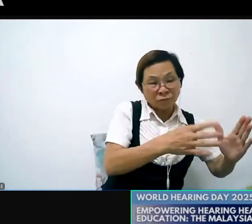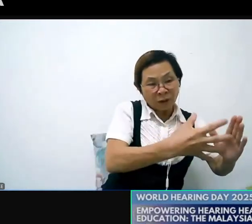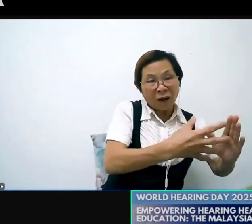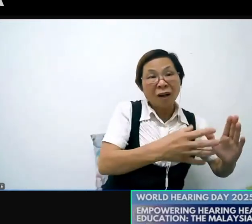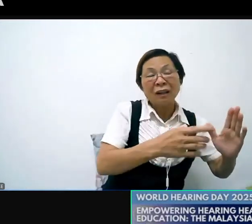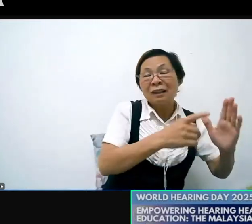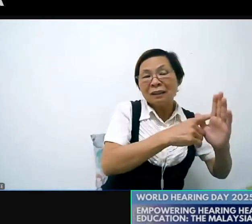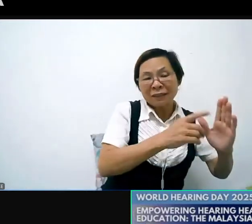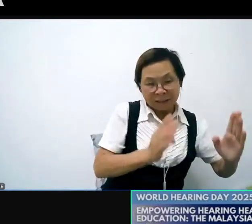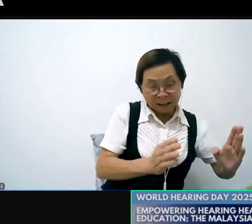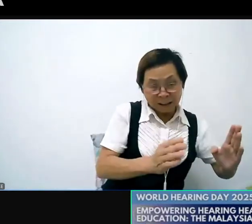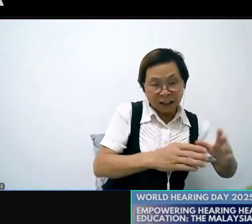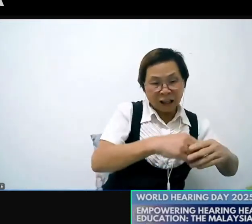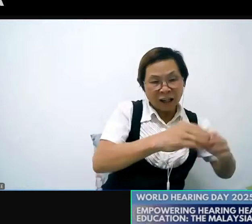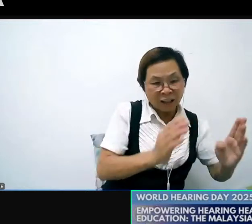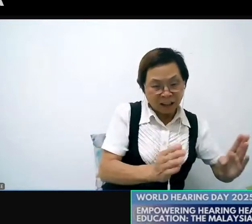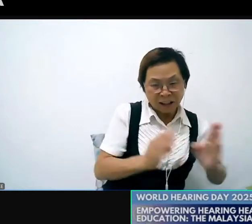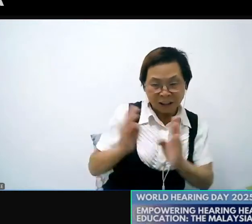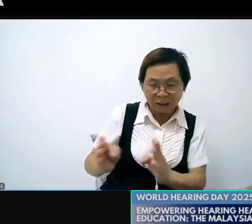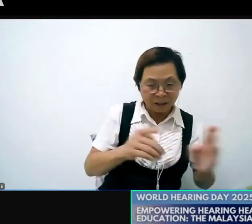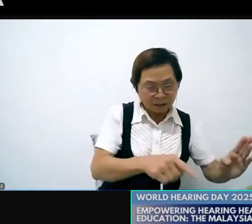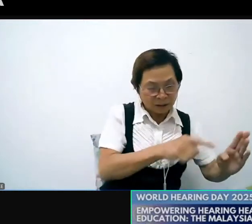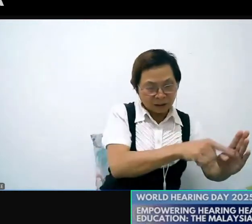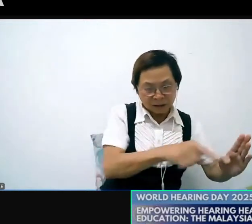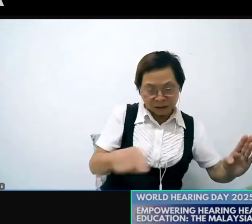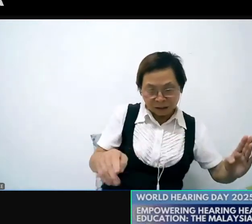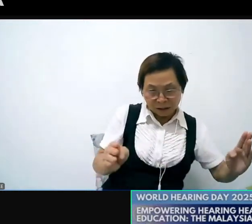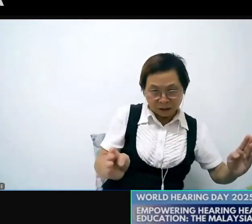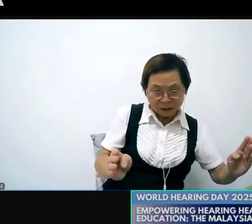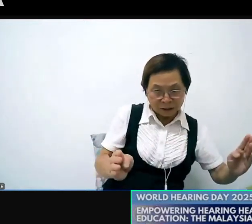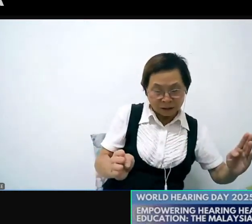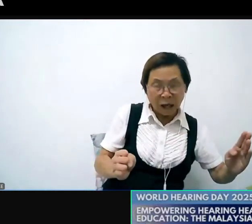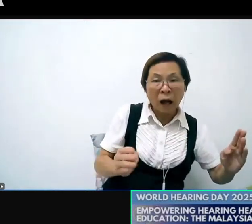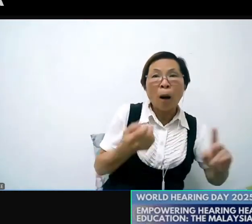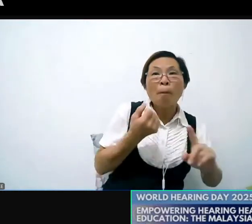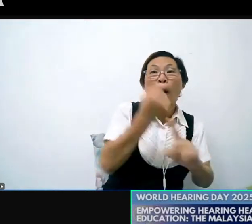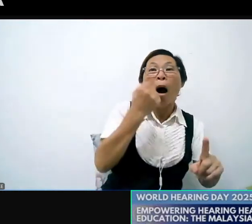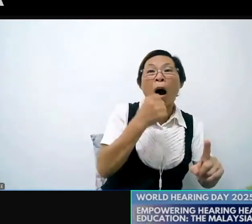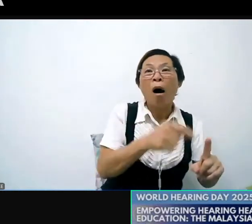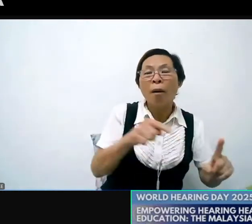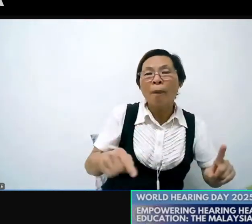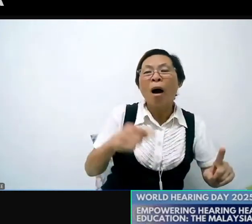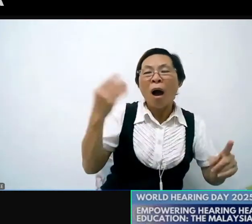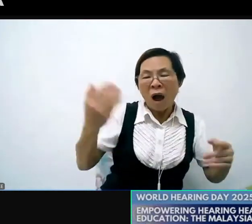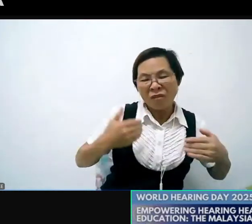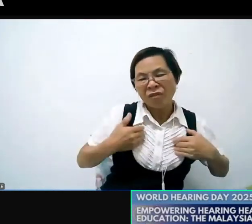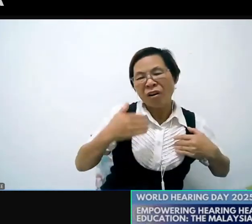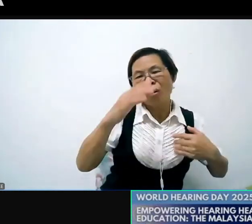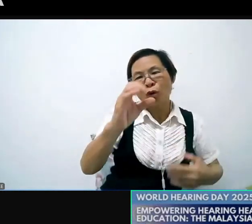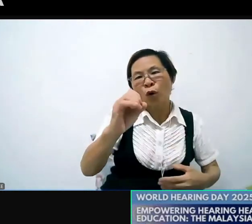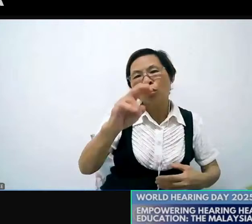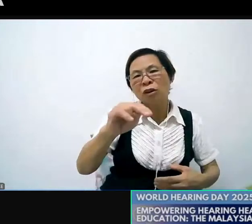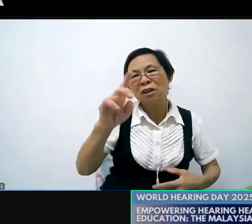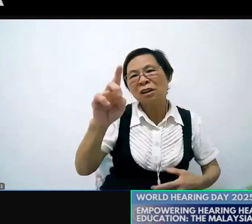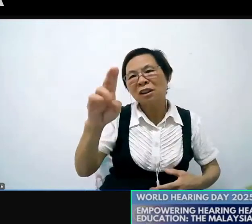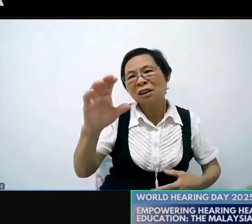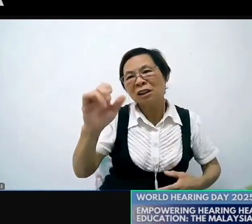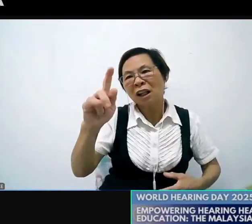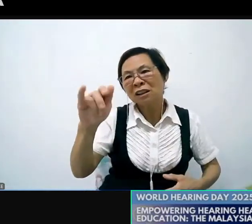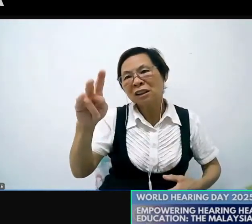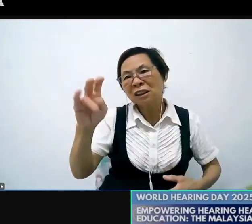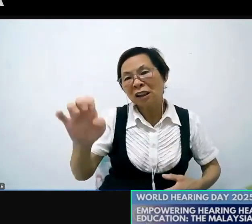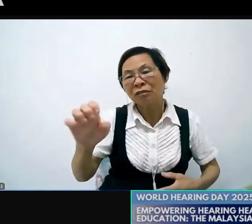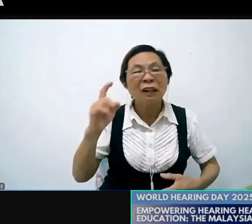ear is impacted. So usually they will have conductive hearing loss that they will need